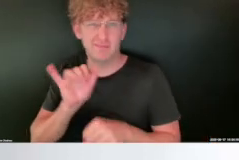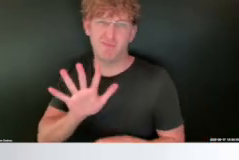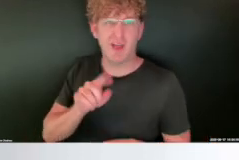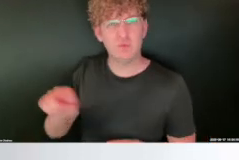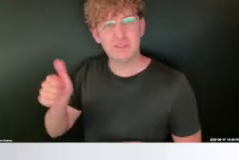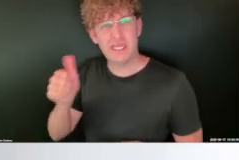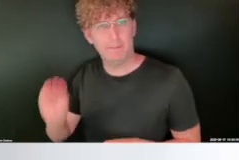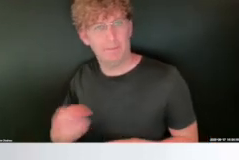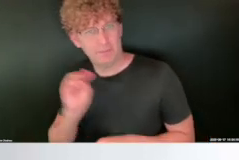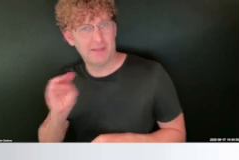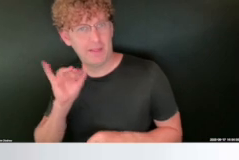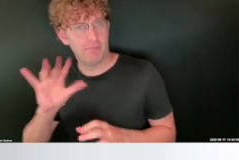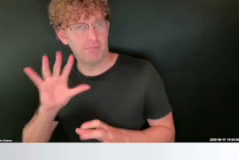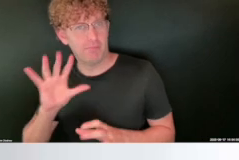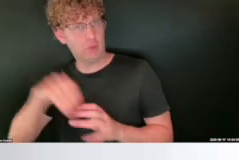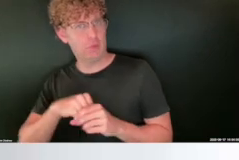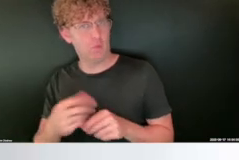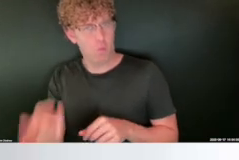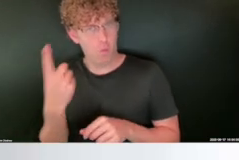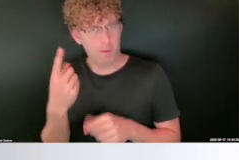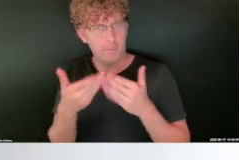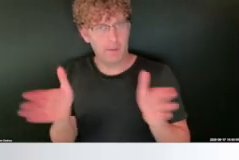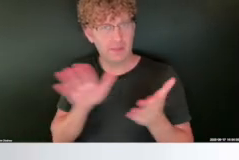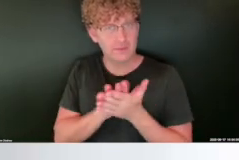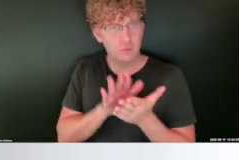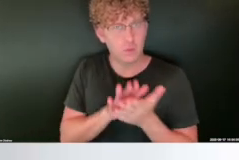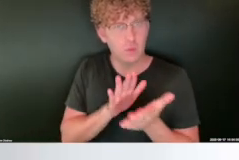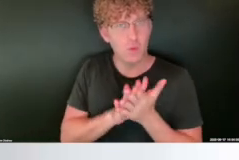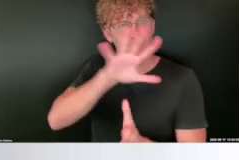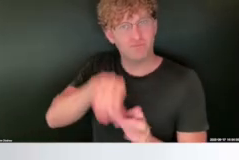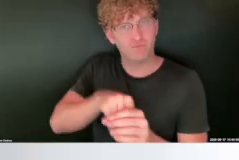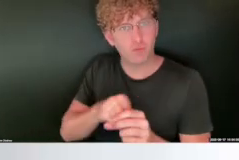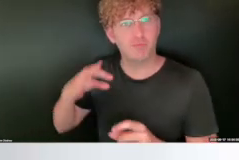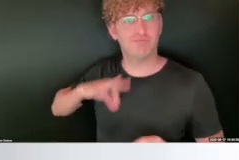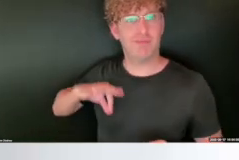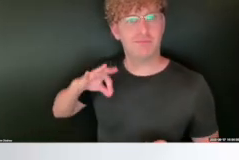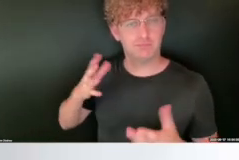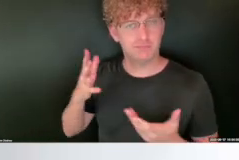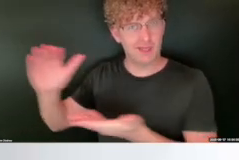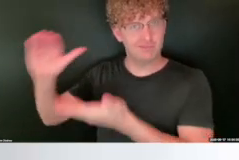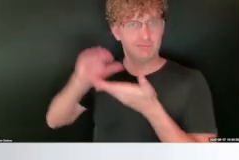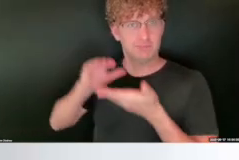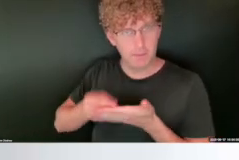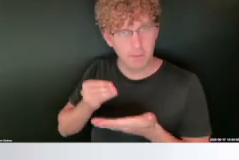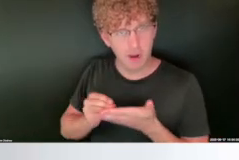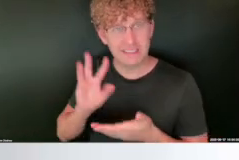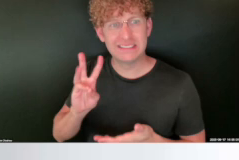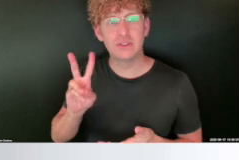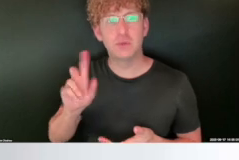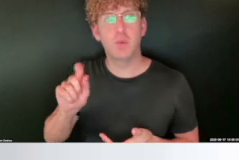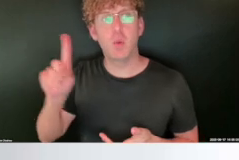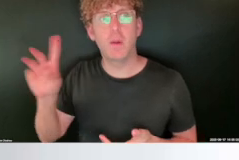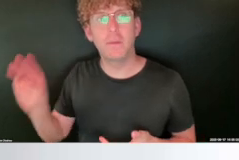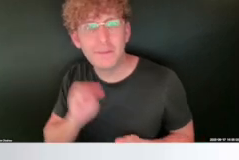$62.1 million has been awarded to 8 unique projects selected from 2 solicitations. Potential policy changes staff will be